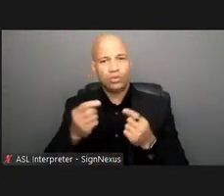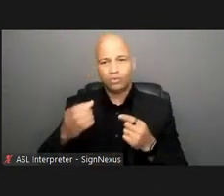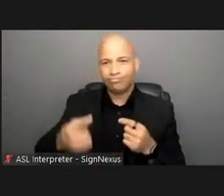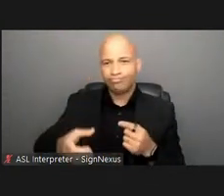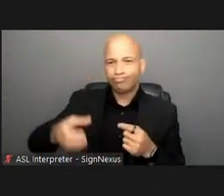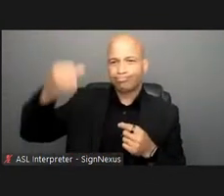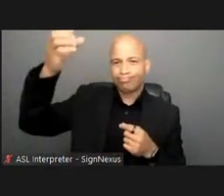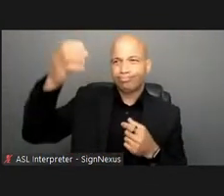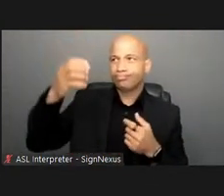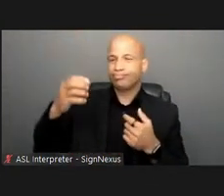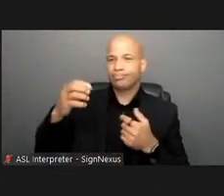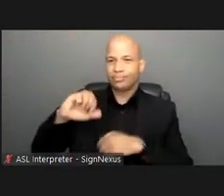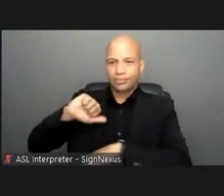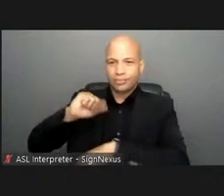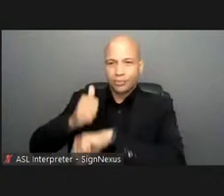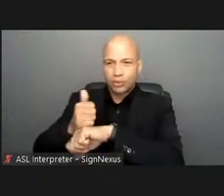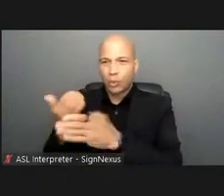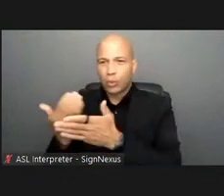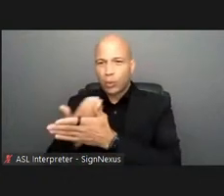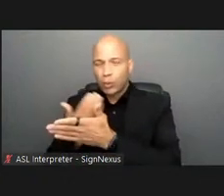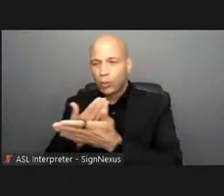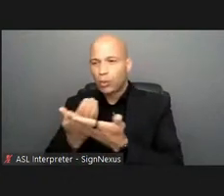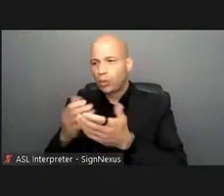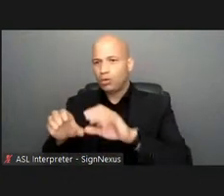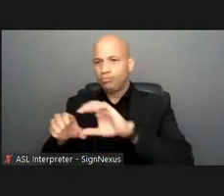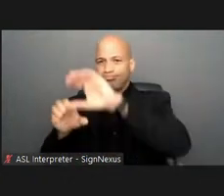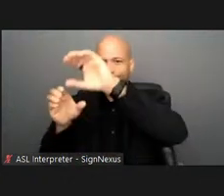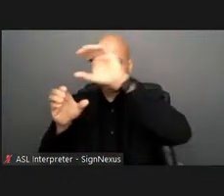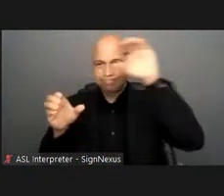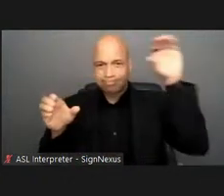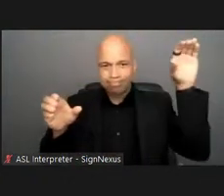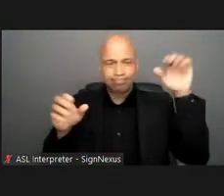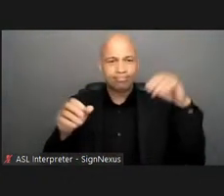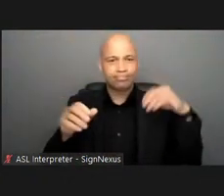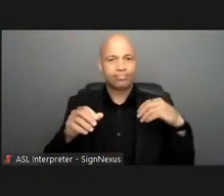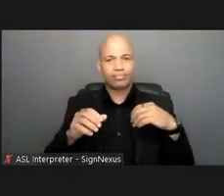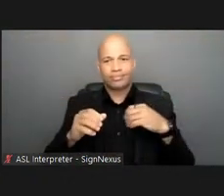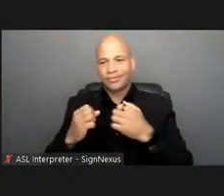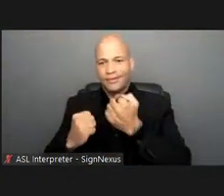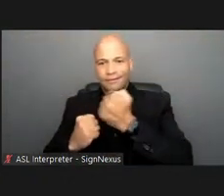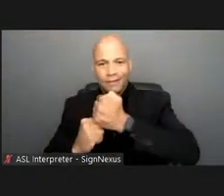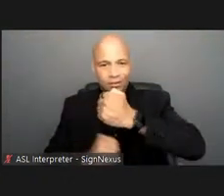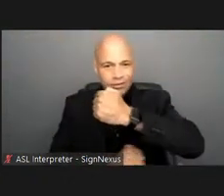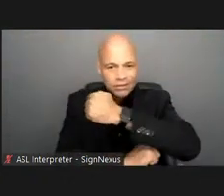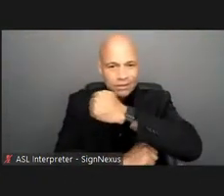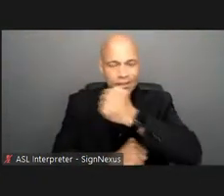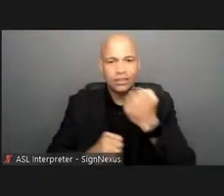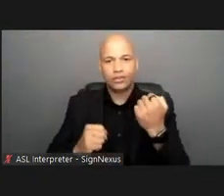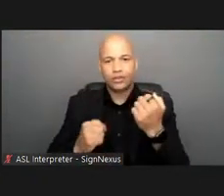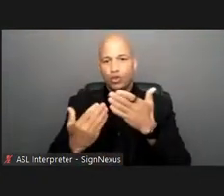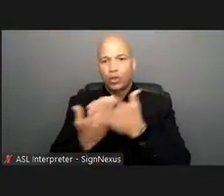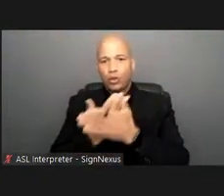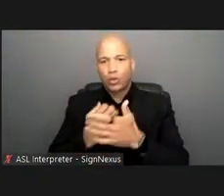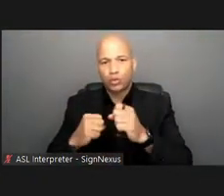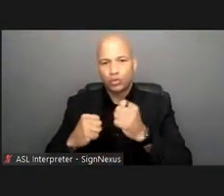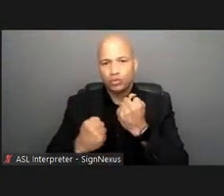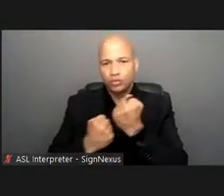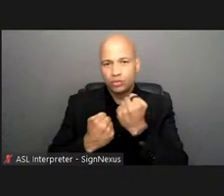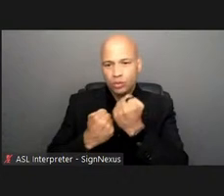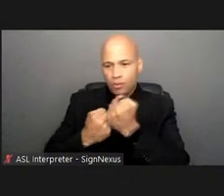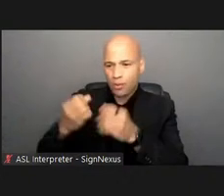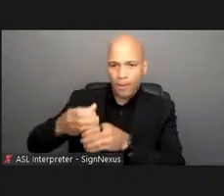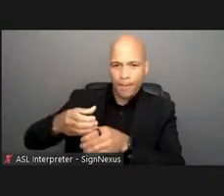or installation of new poles and Mast arms excavation and construction of Foundations placement of new support poles or structures